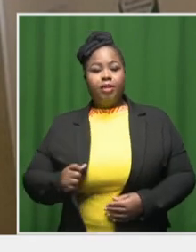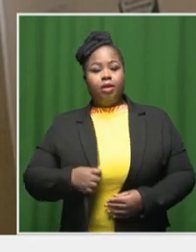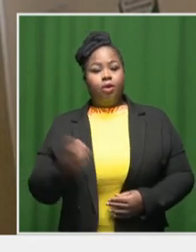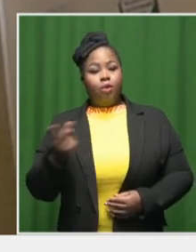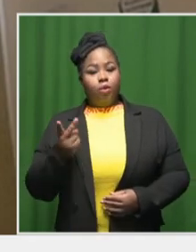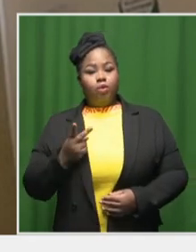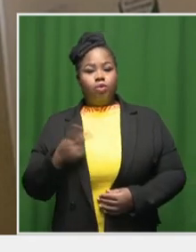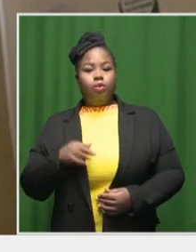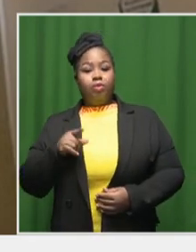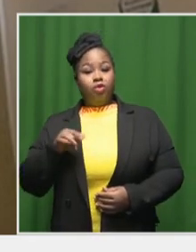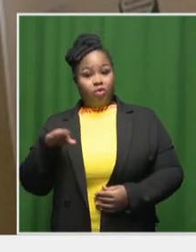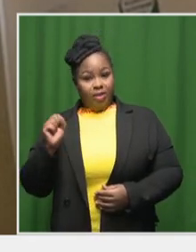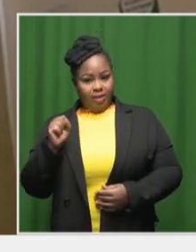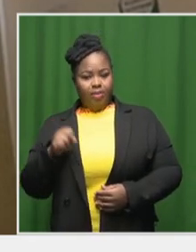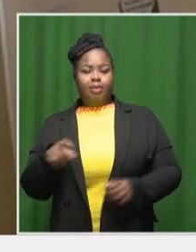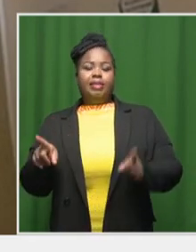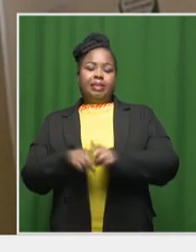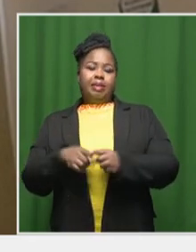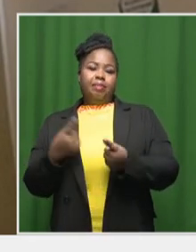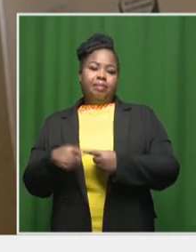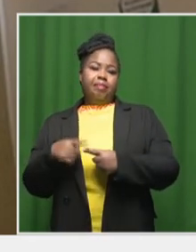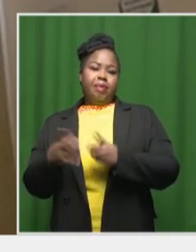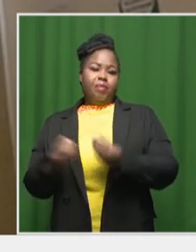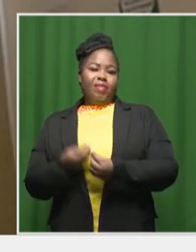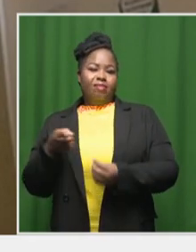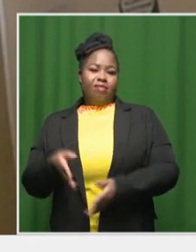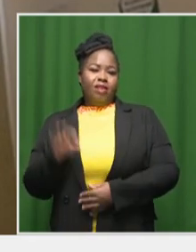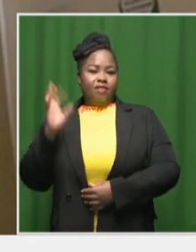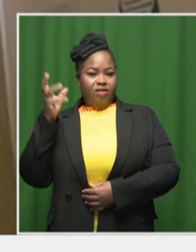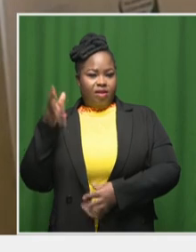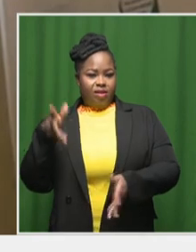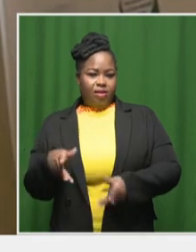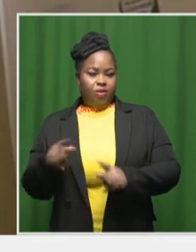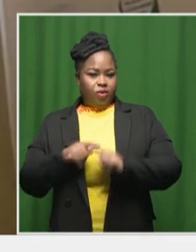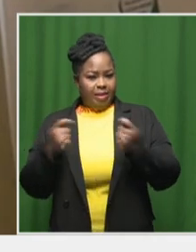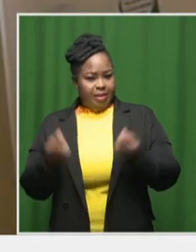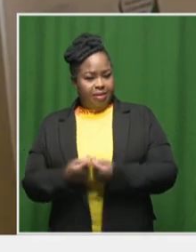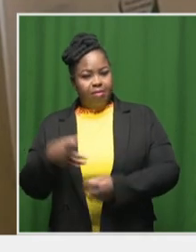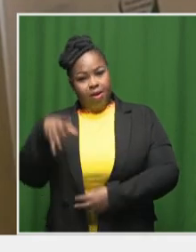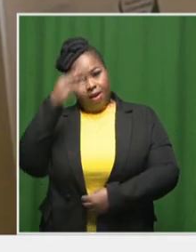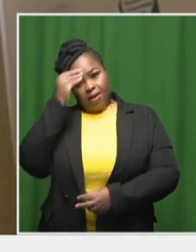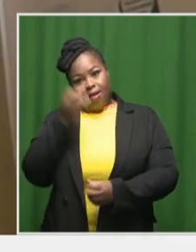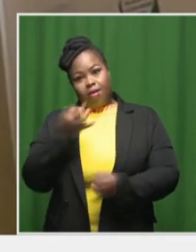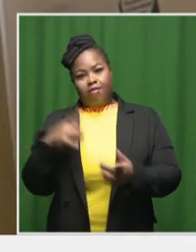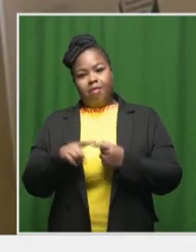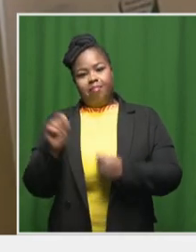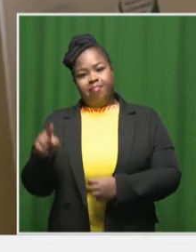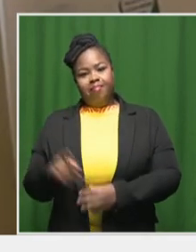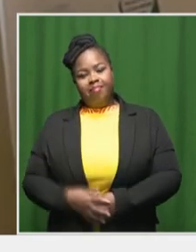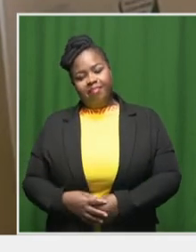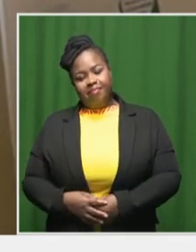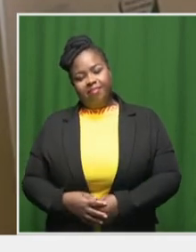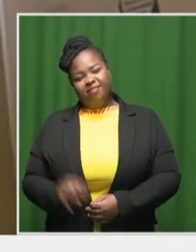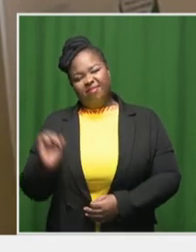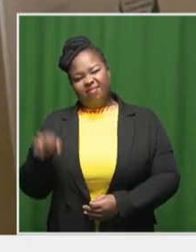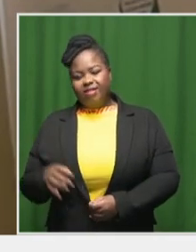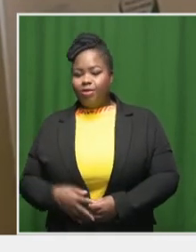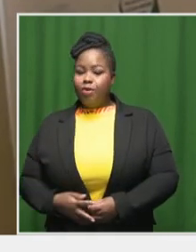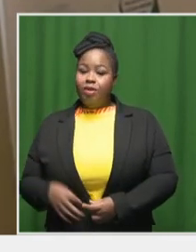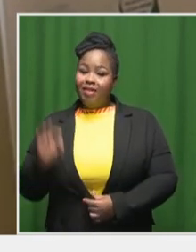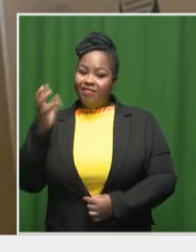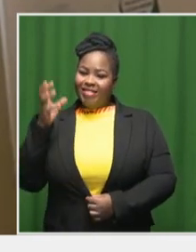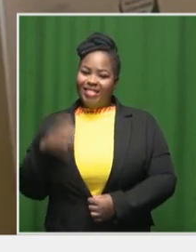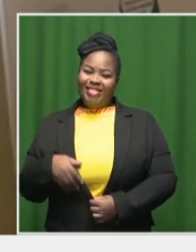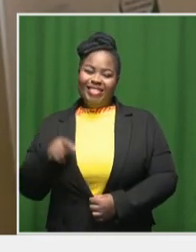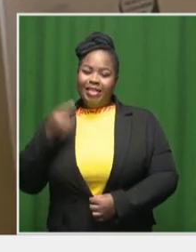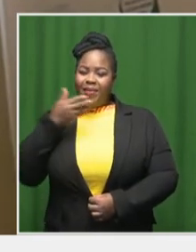Carla Petuarias, I also played with her here in the Free State Rhinos team, learned so much from them. So yeah. Free State Rhinos,